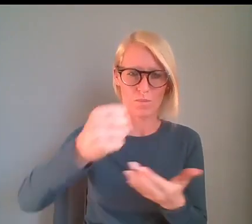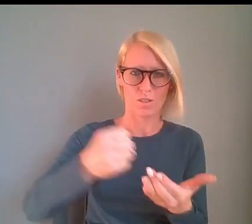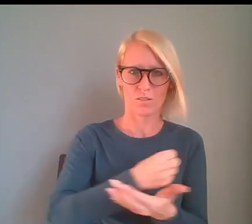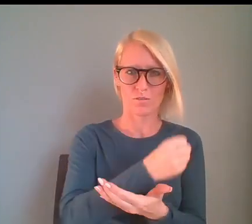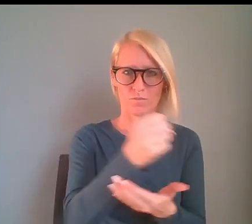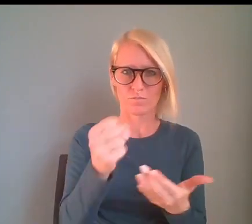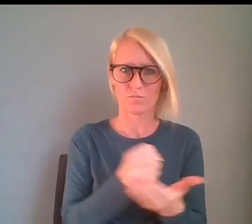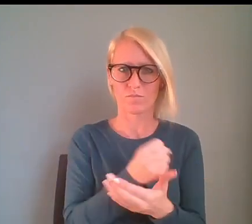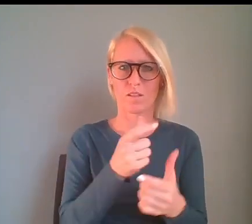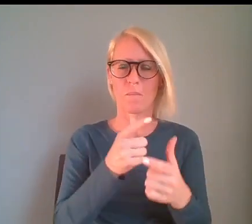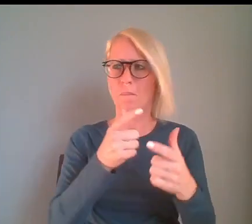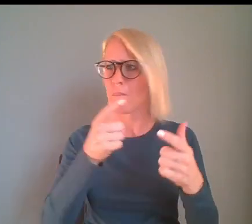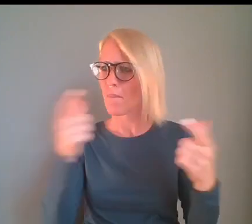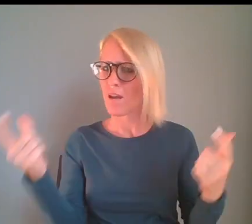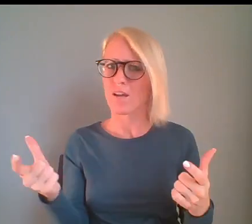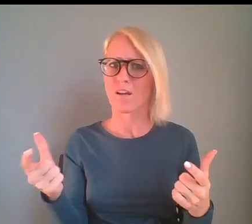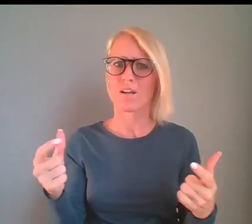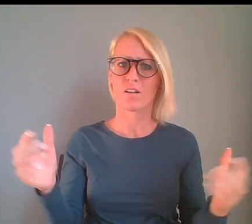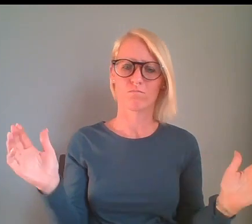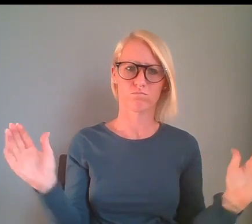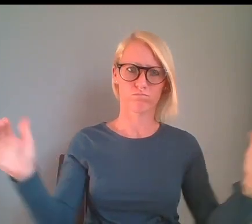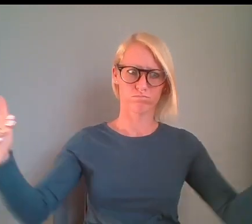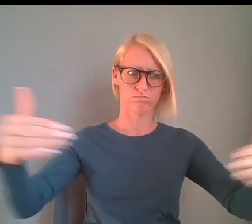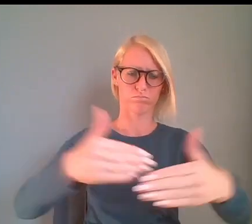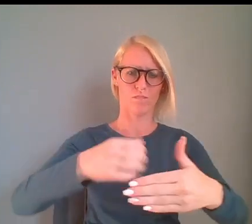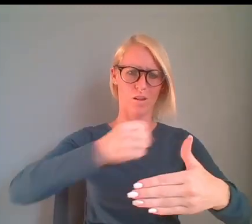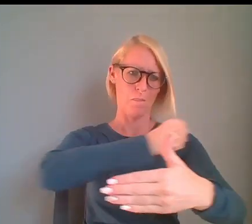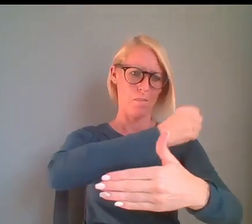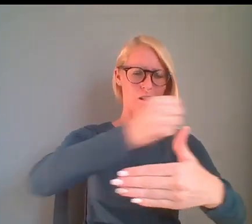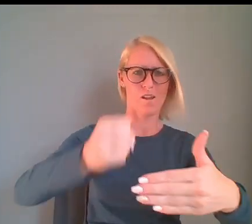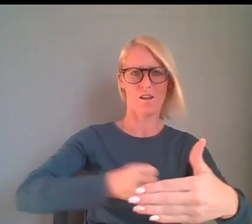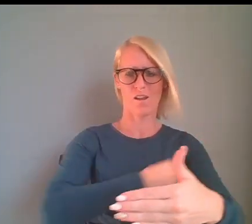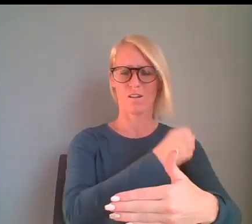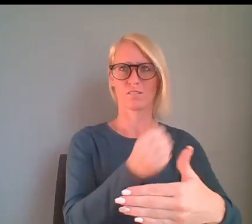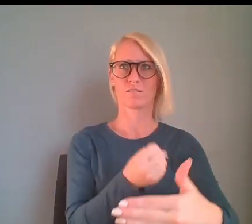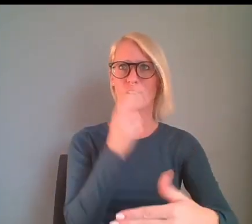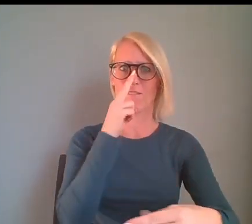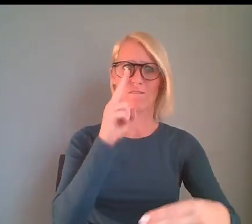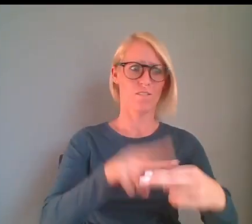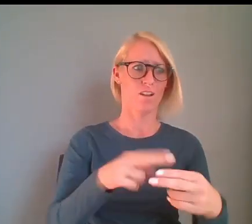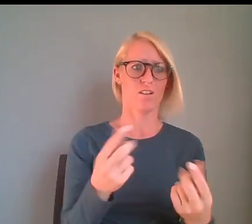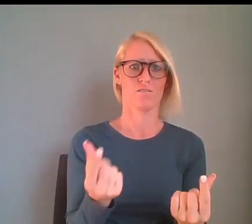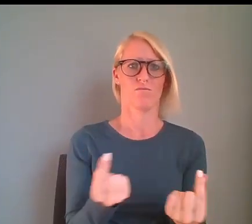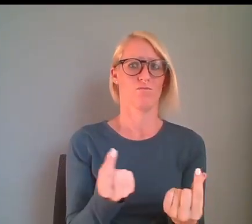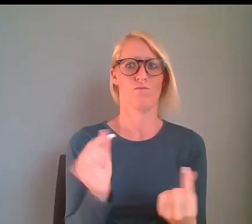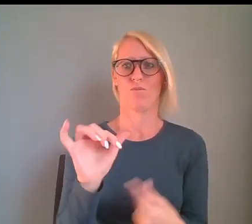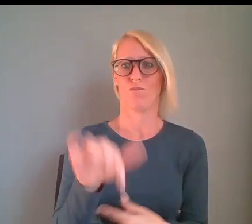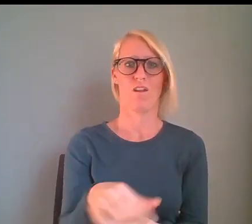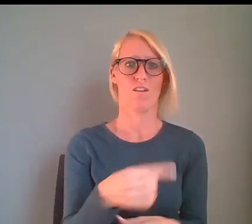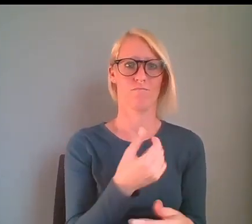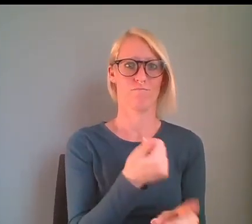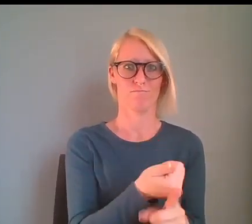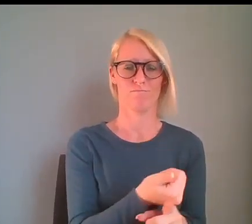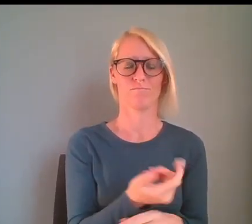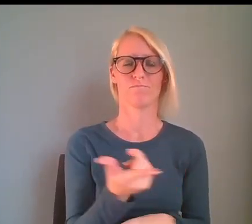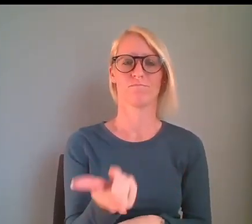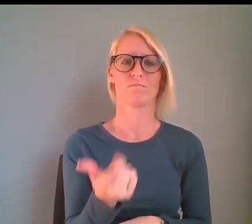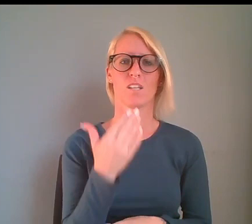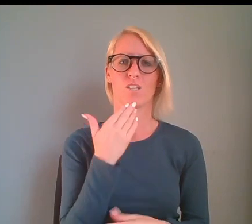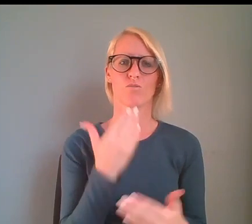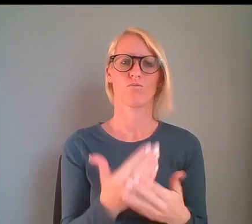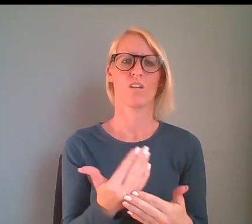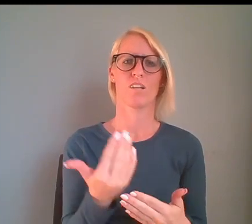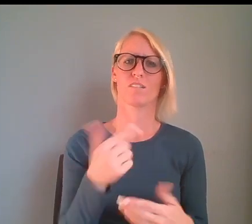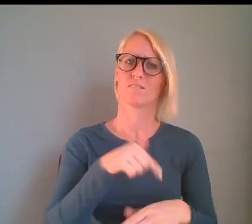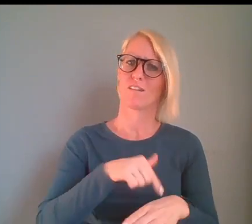drill and the big paddle bit in a great big bucket, and it was kind of fun just to do that. I think you're going to have a great time tonight. So let me introduce